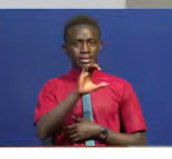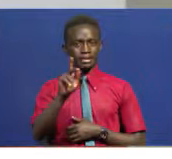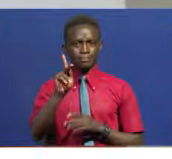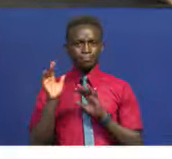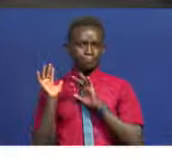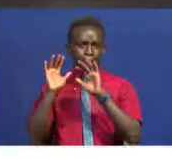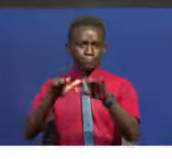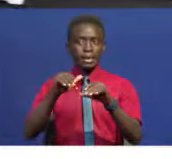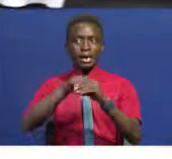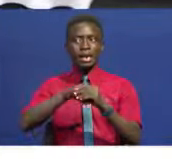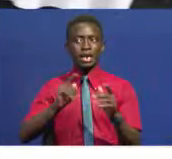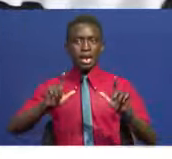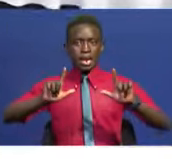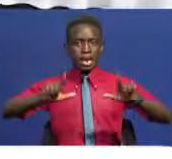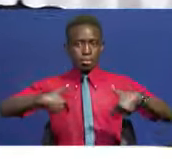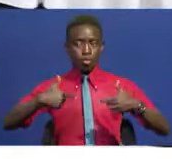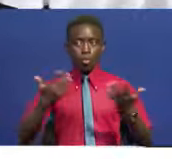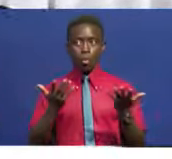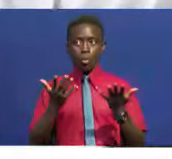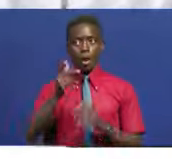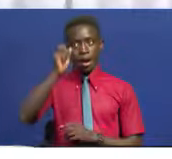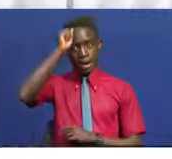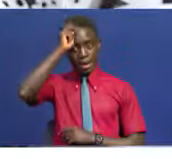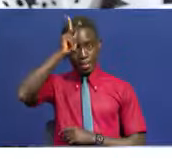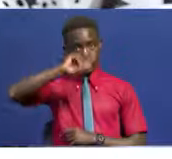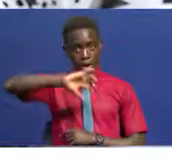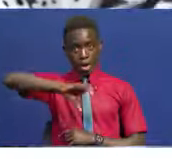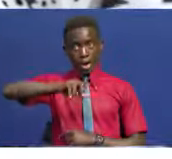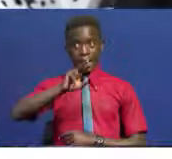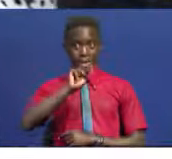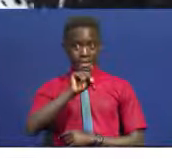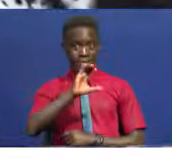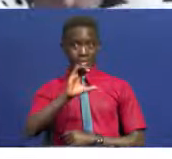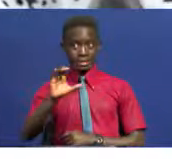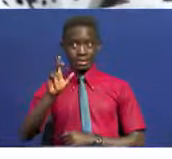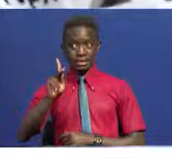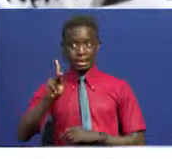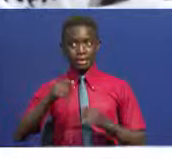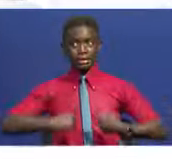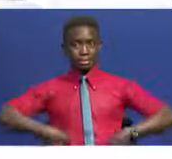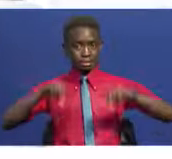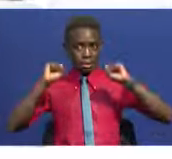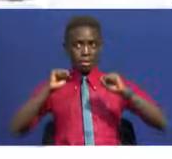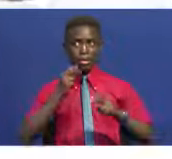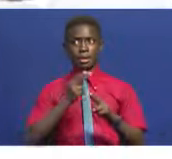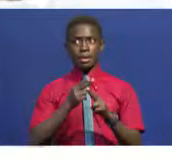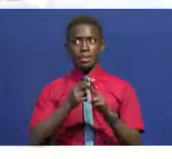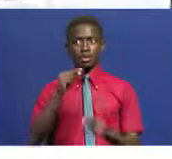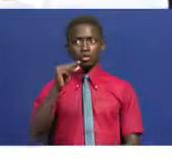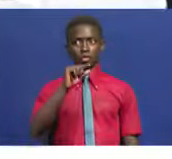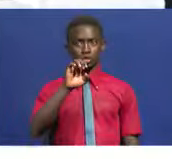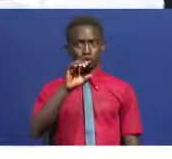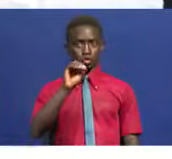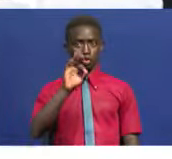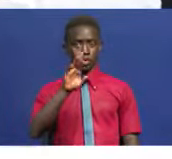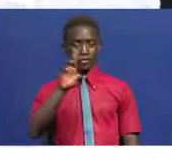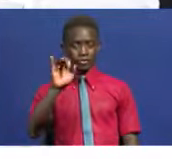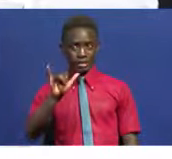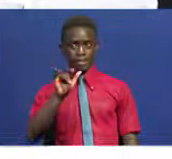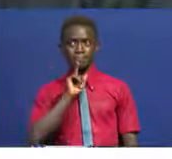Hall in Limuru, Kiambu County, the NCCK chairperson, Pastor Geoffrey Wanyoike, said specific appeals